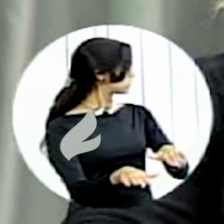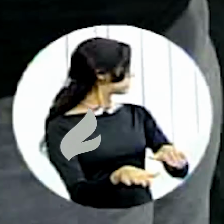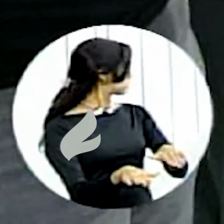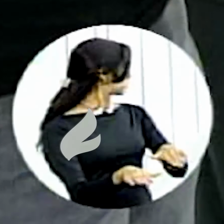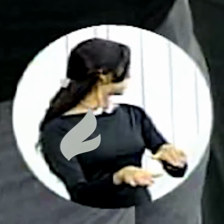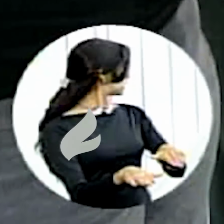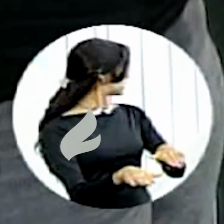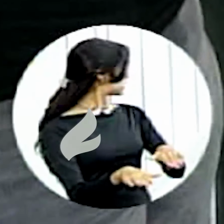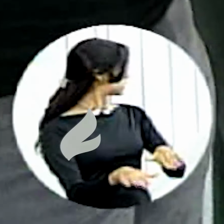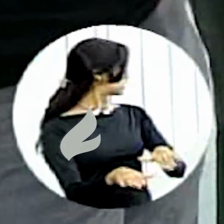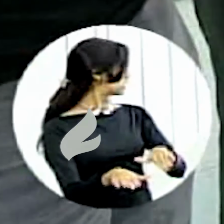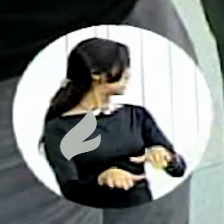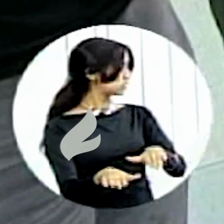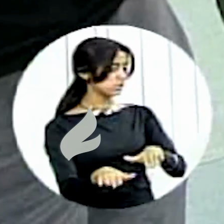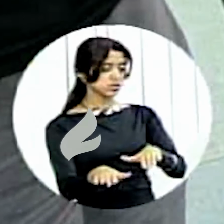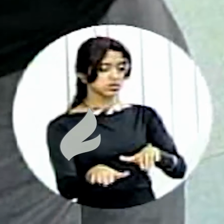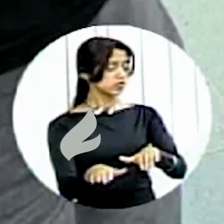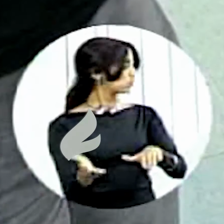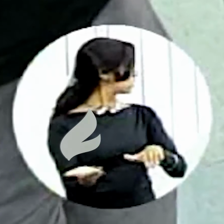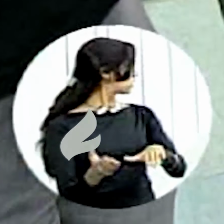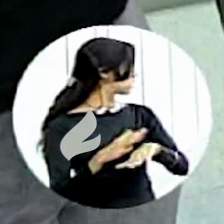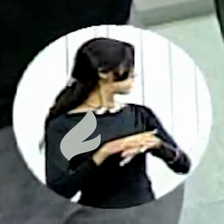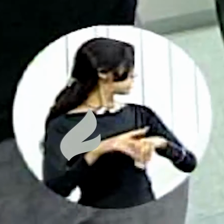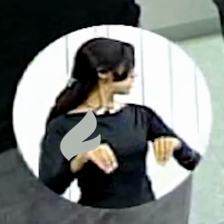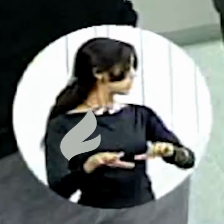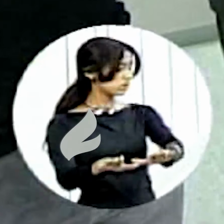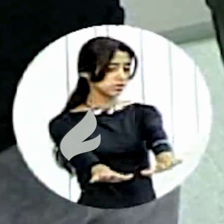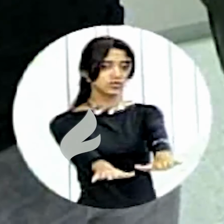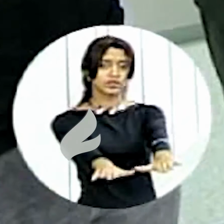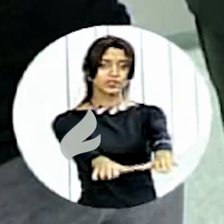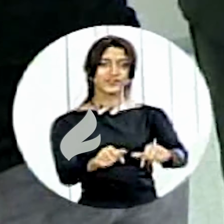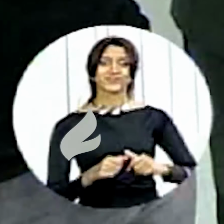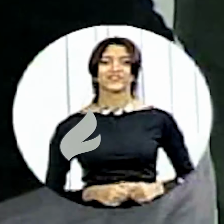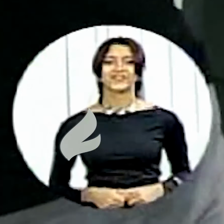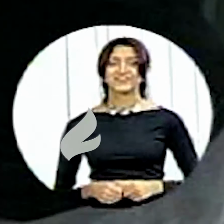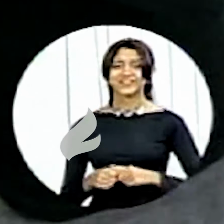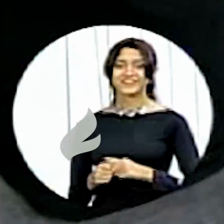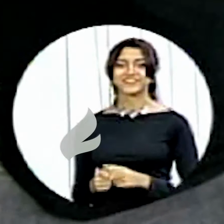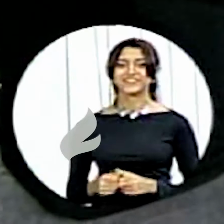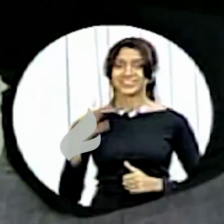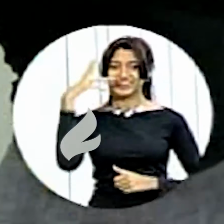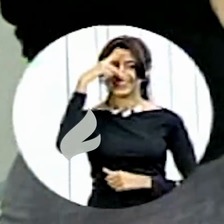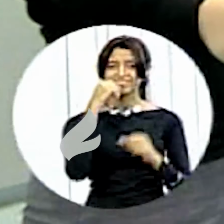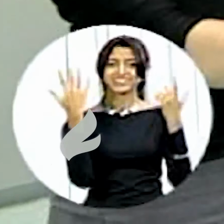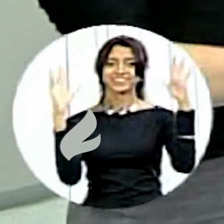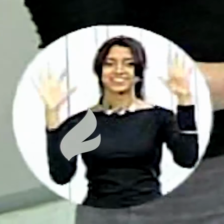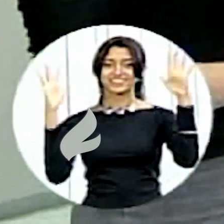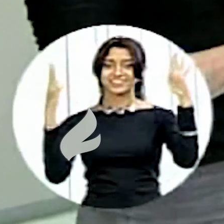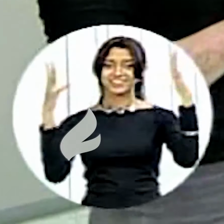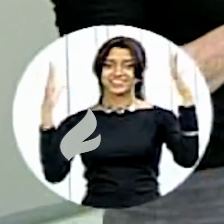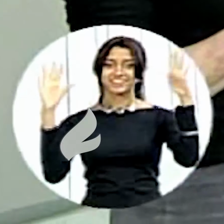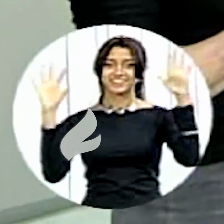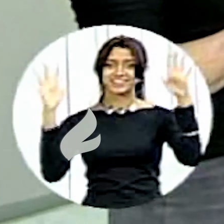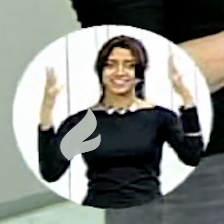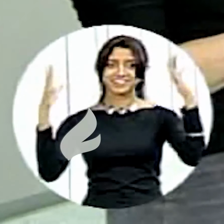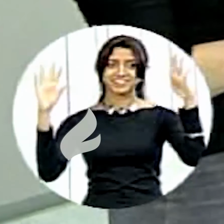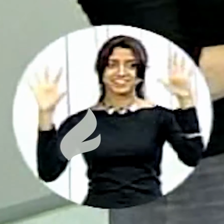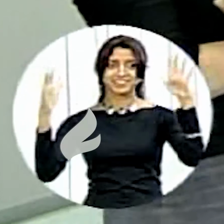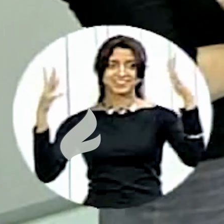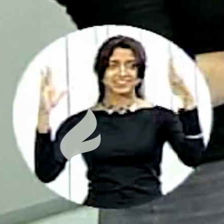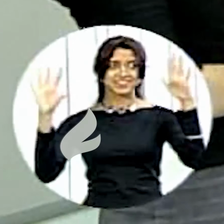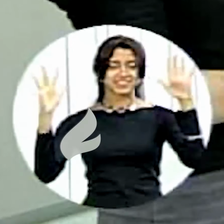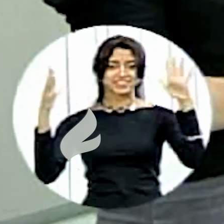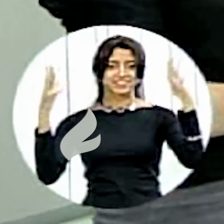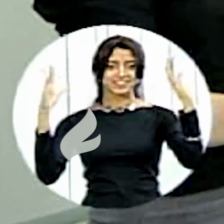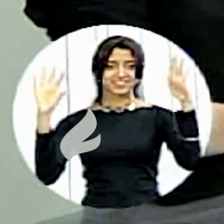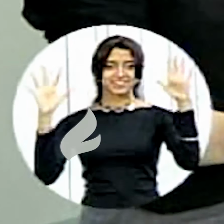shorter. I couldn't stretch it more than this. How about now? Now I can stretch it normally. Look. How beautiful is that, folks? I am so amazed. I am